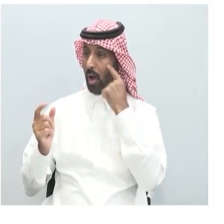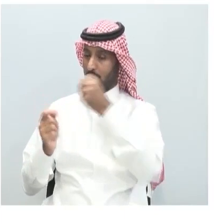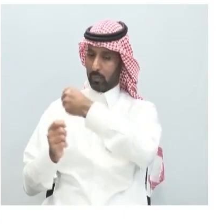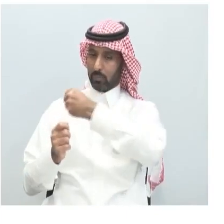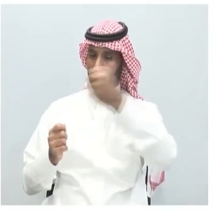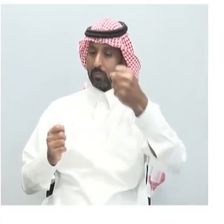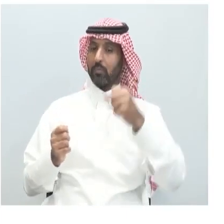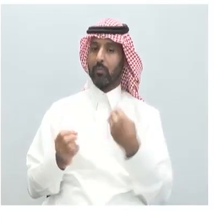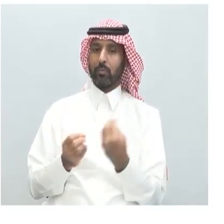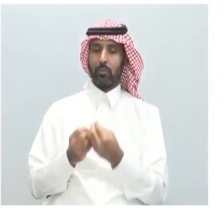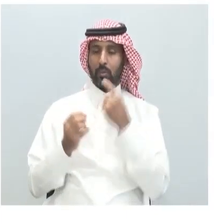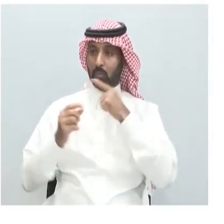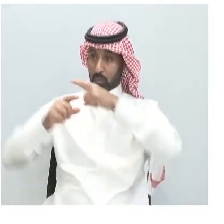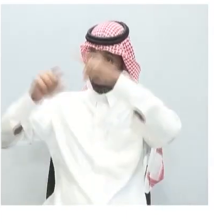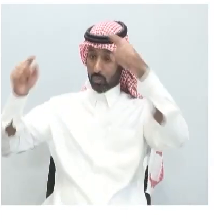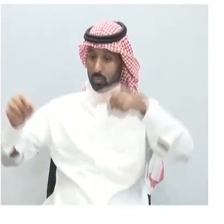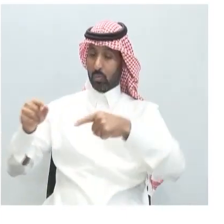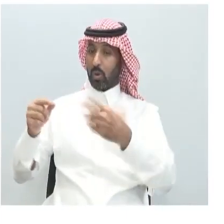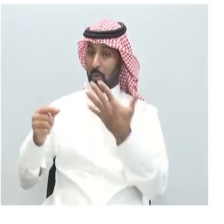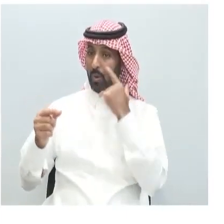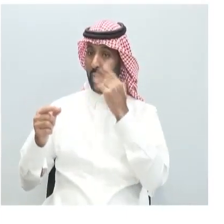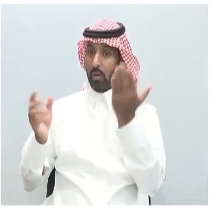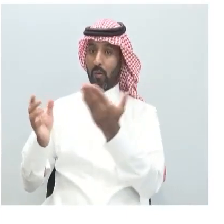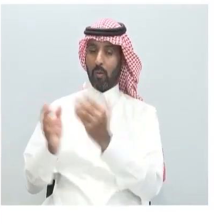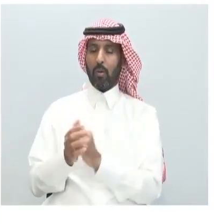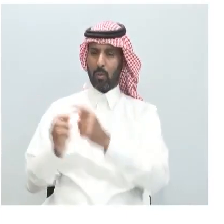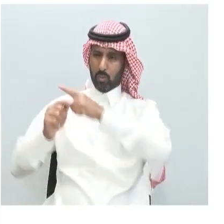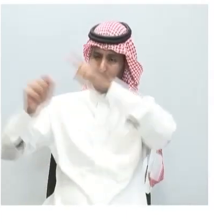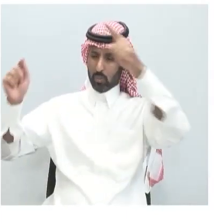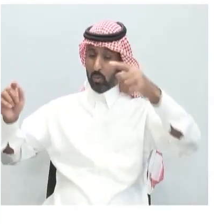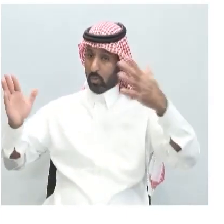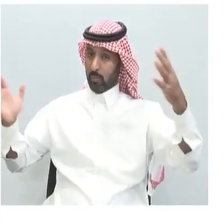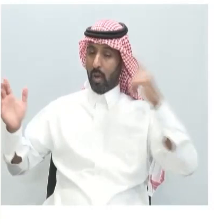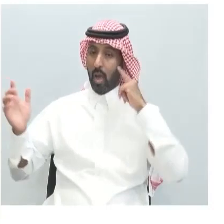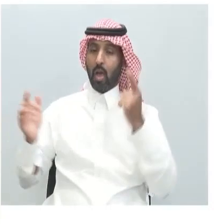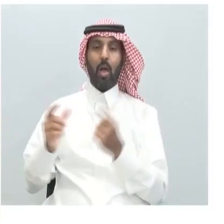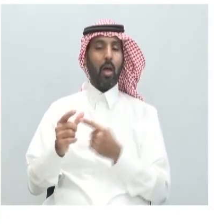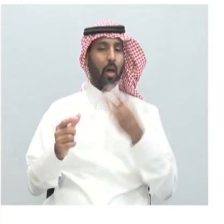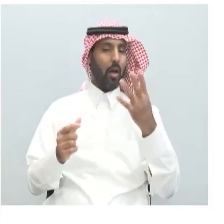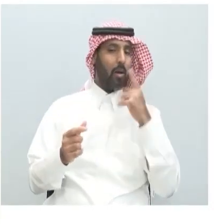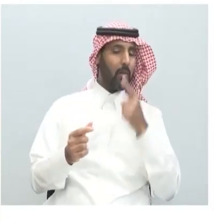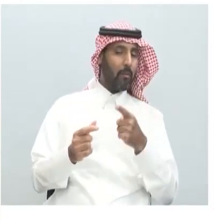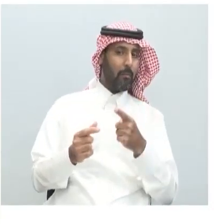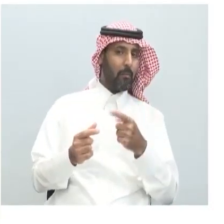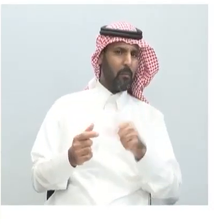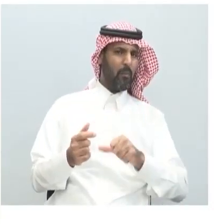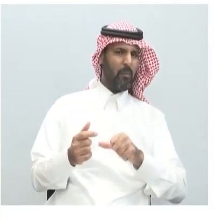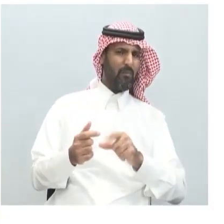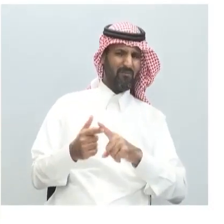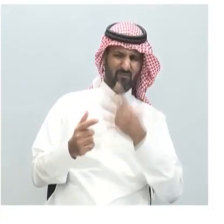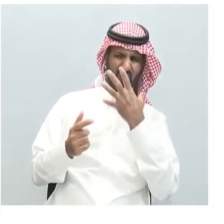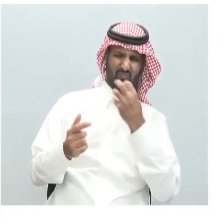windows. Enormous size, new is for the age windows. Number four, unfortunately, there are